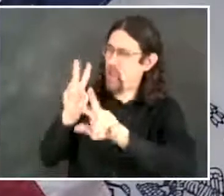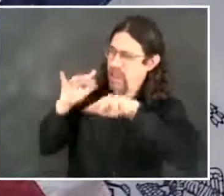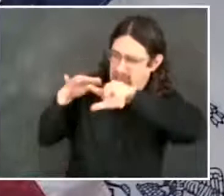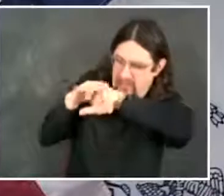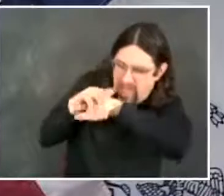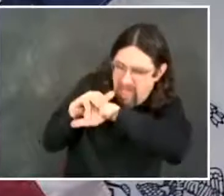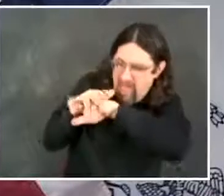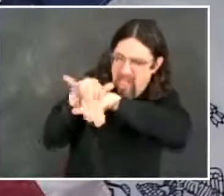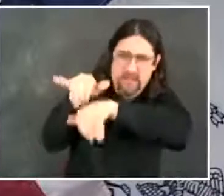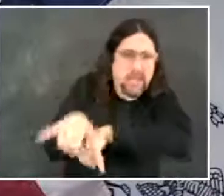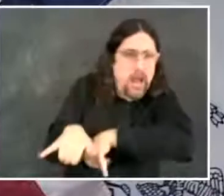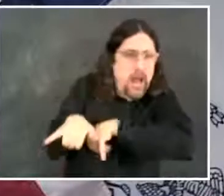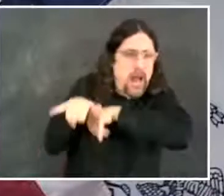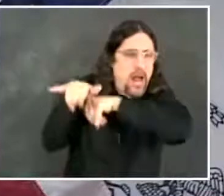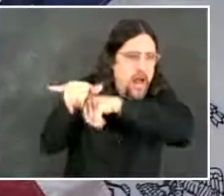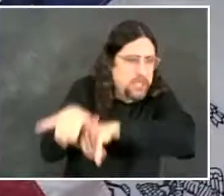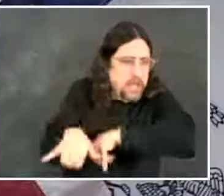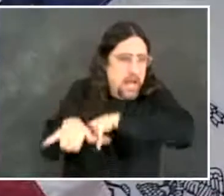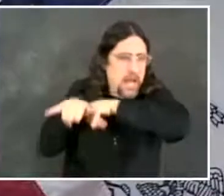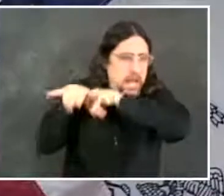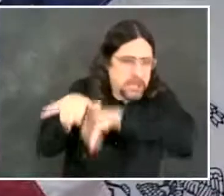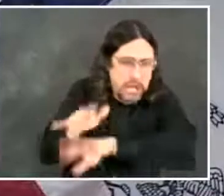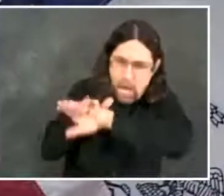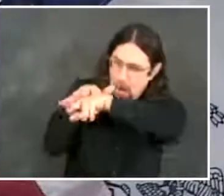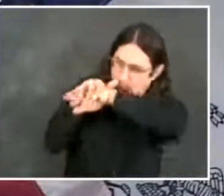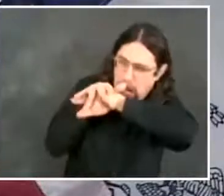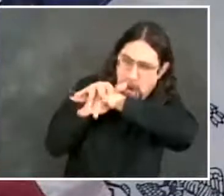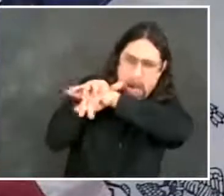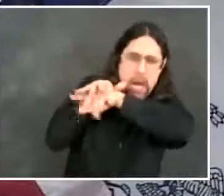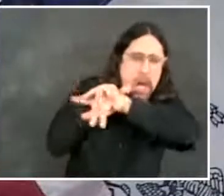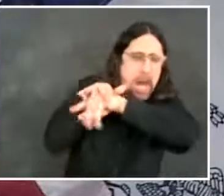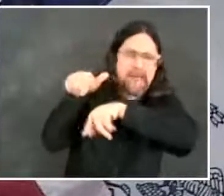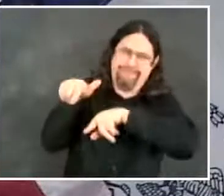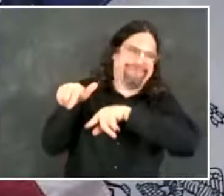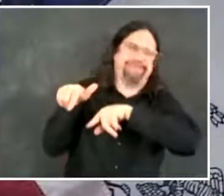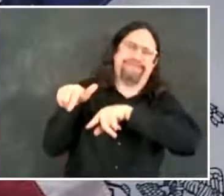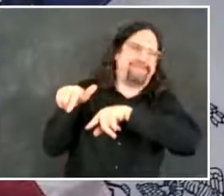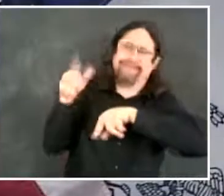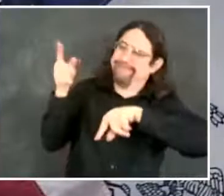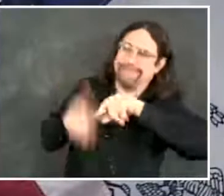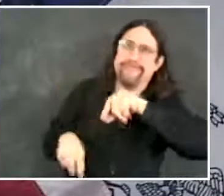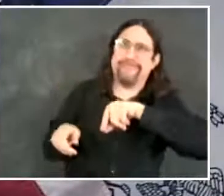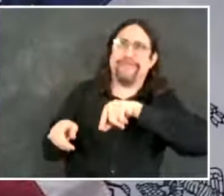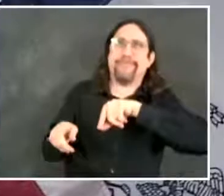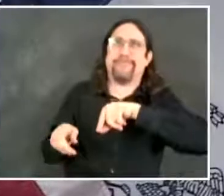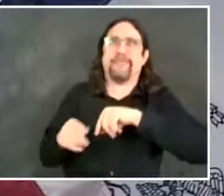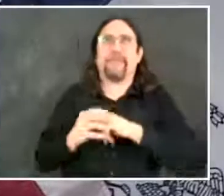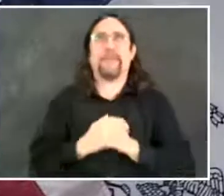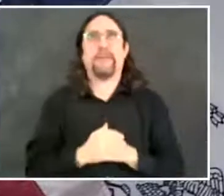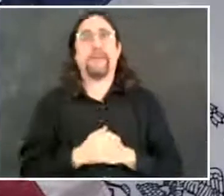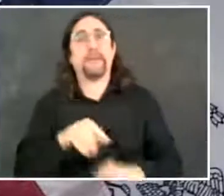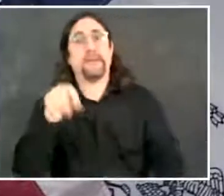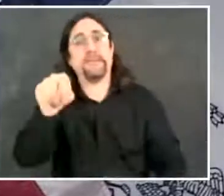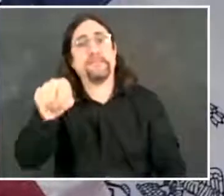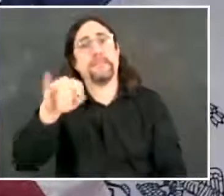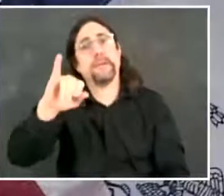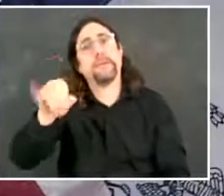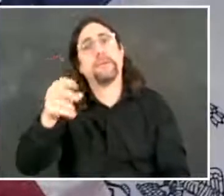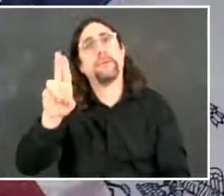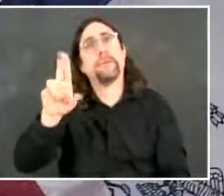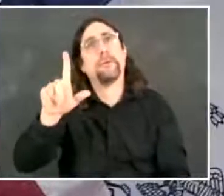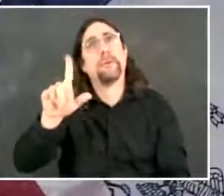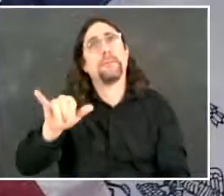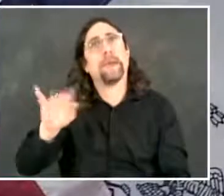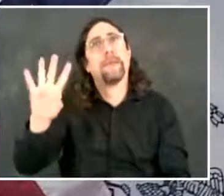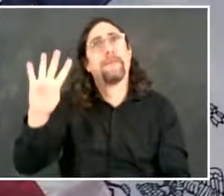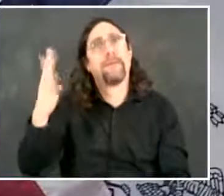It's May 1st. I understand everyone is anxious on so many things. Everyone's looking for interesting things to write about, but it's May 1st. We have 2